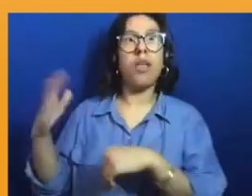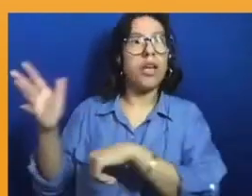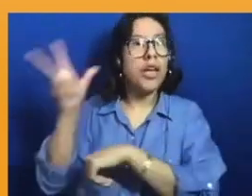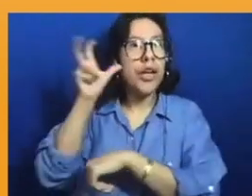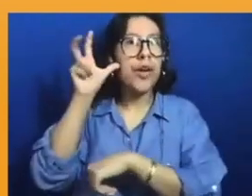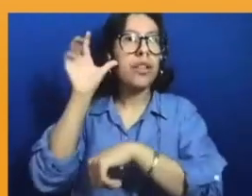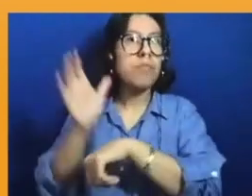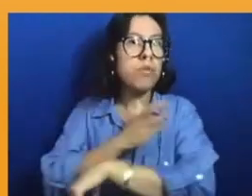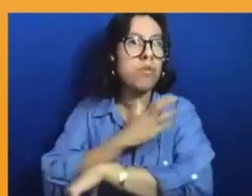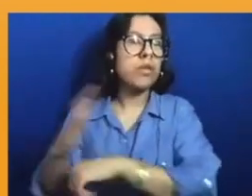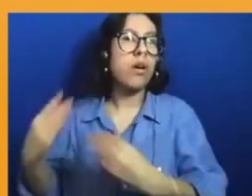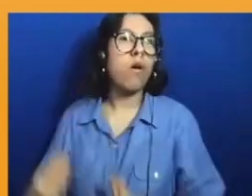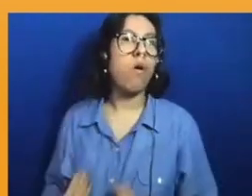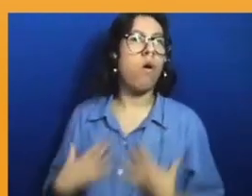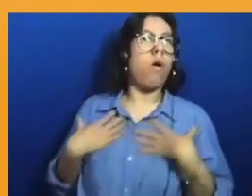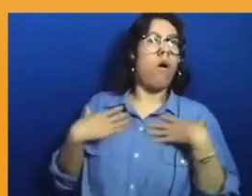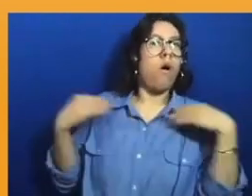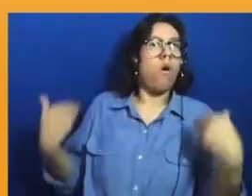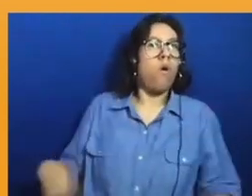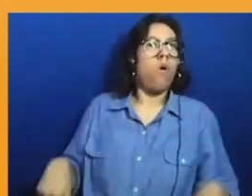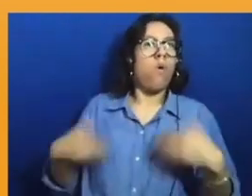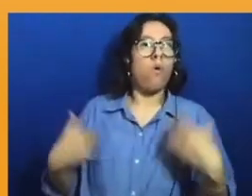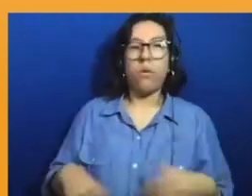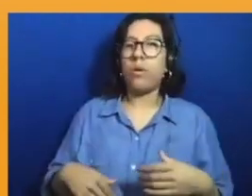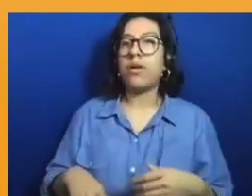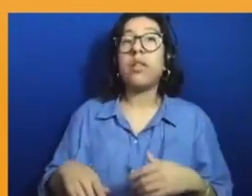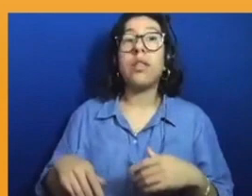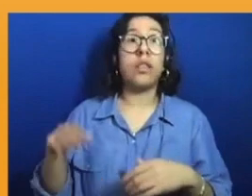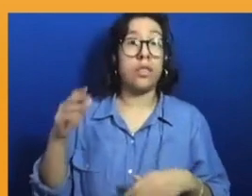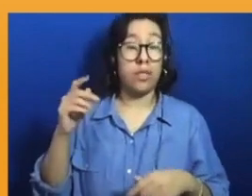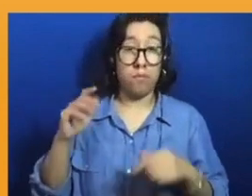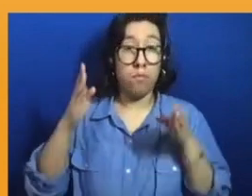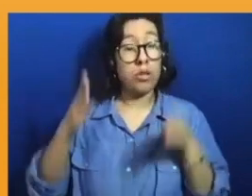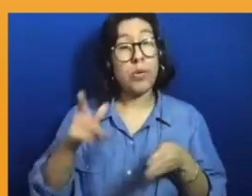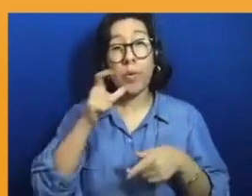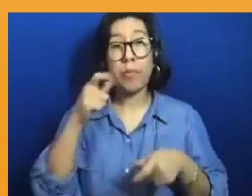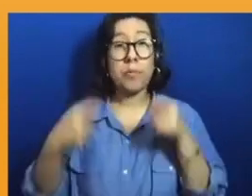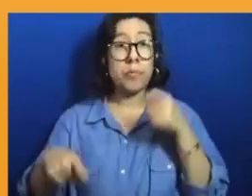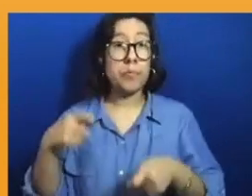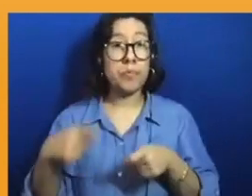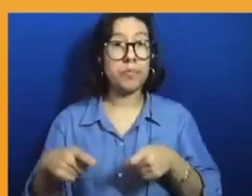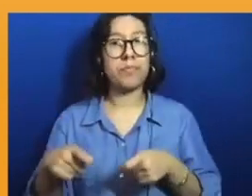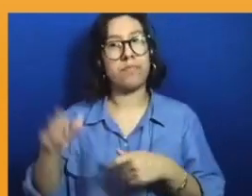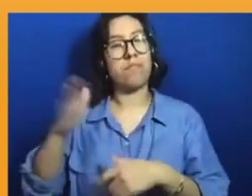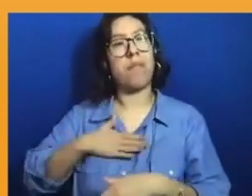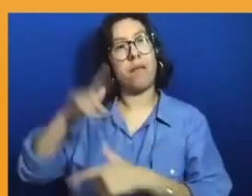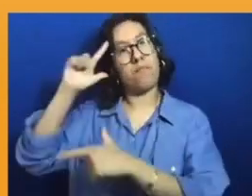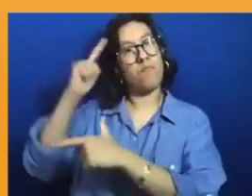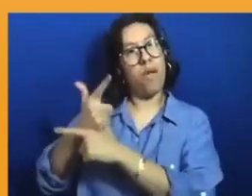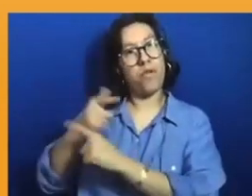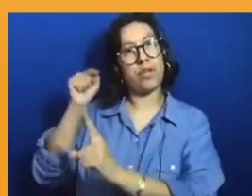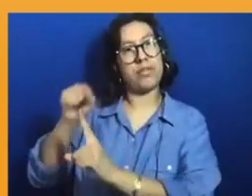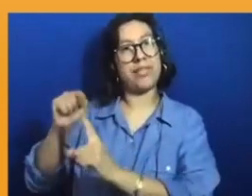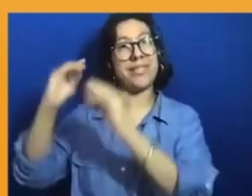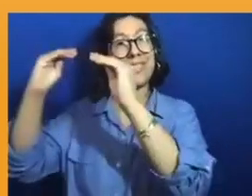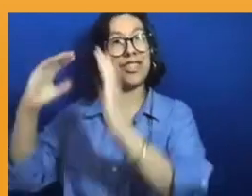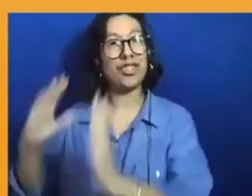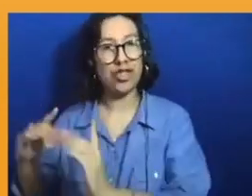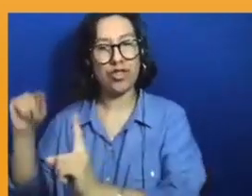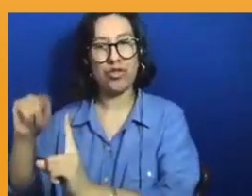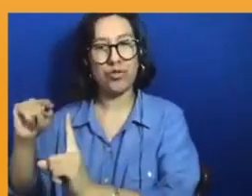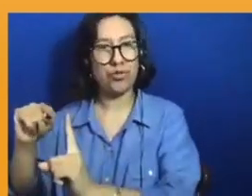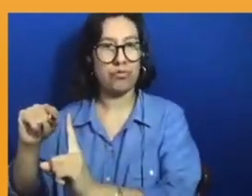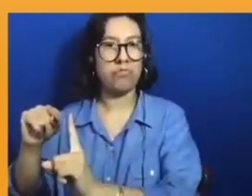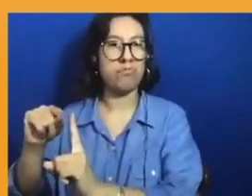inspired through, and the person who played the mridangam for my arangetram is actually my brother's teacher, guru.